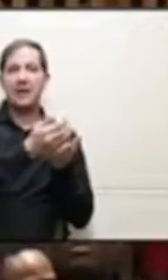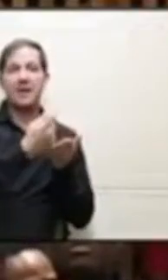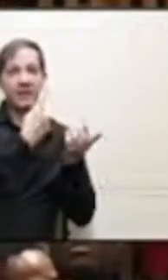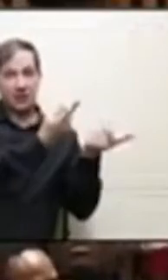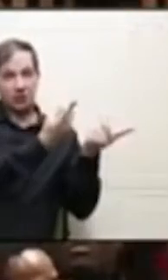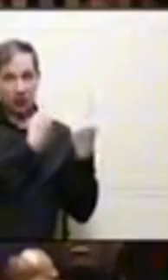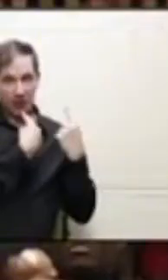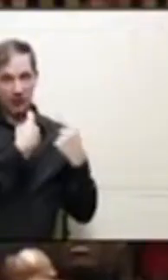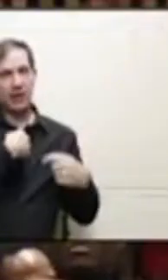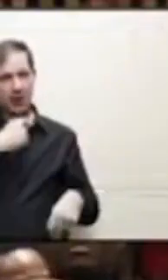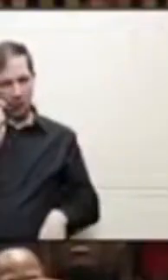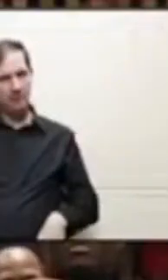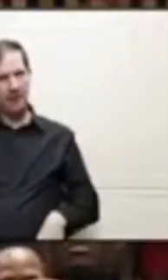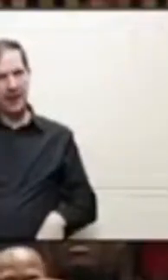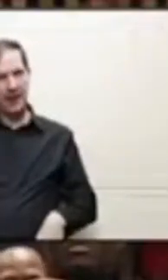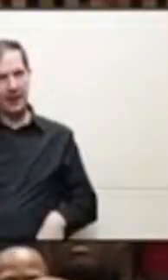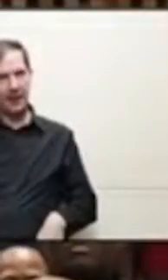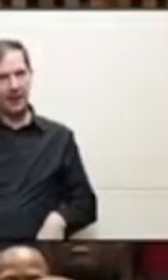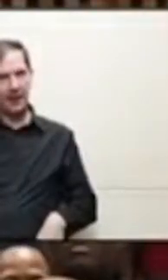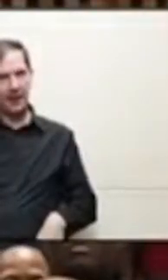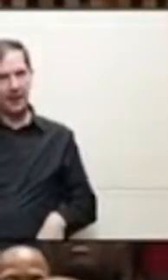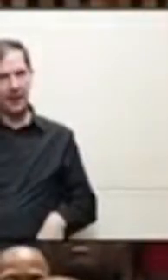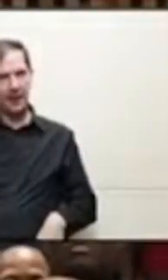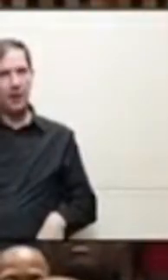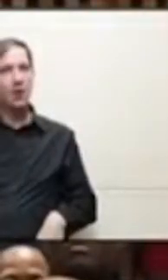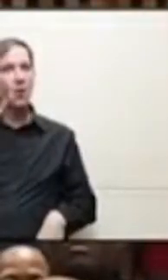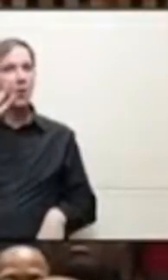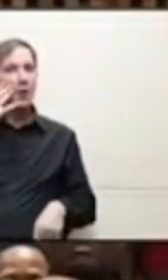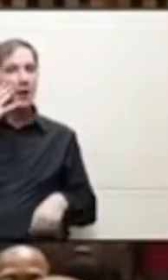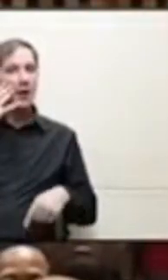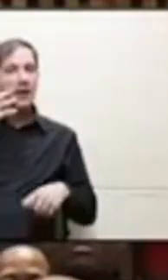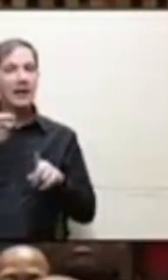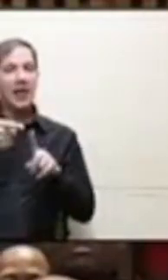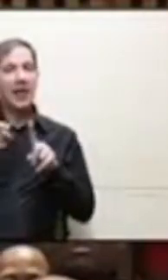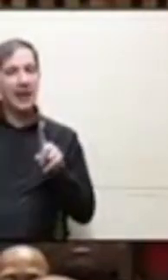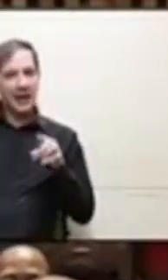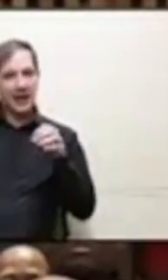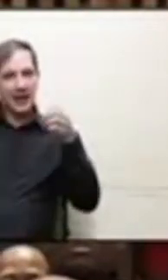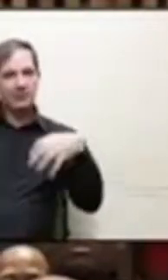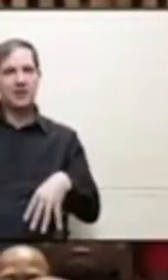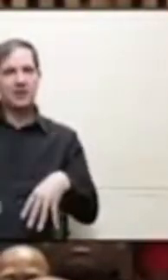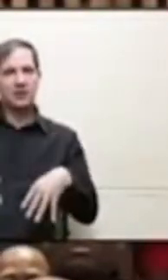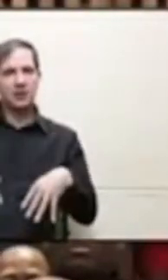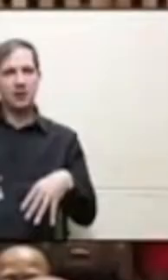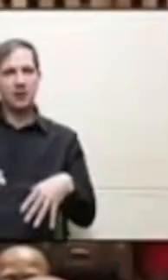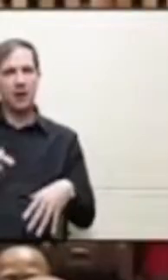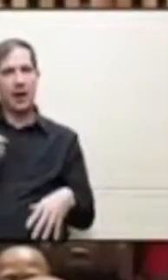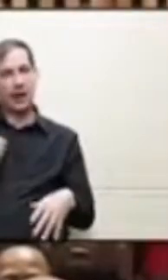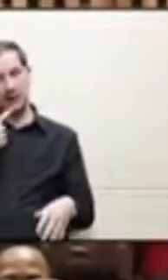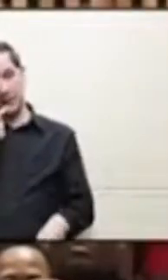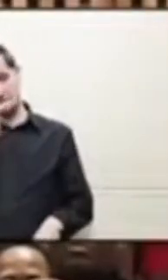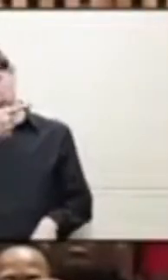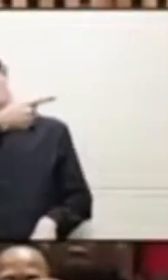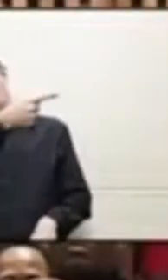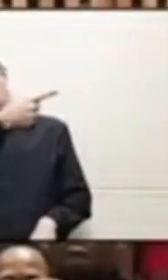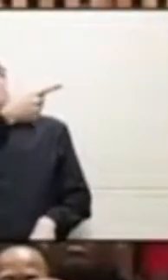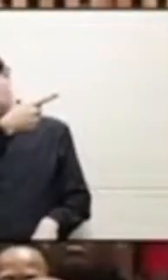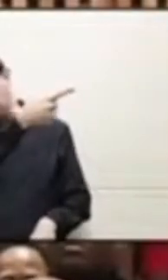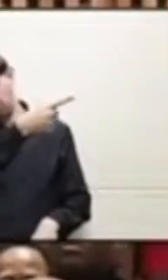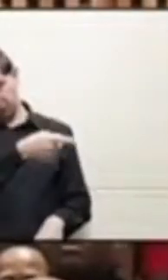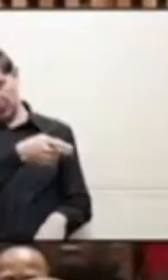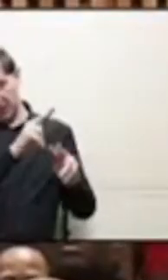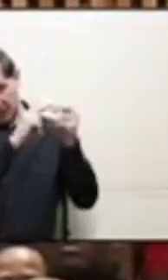pay it, I will pay it, so that when it becomes an irregular expenditure without following any process, I can point that this is an instruction